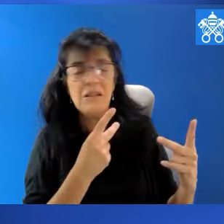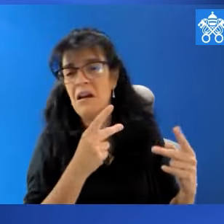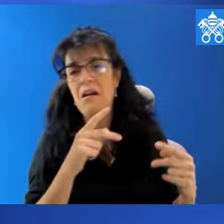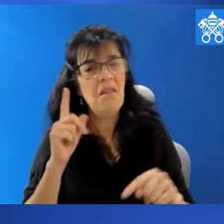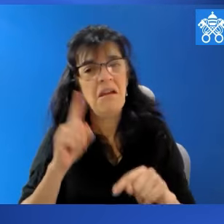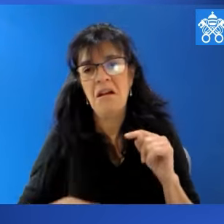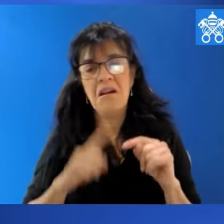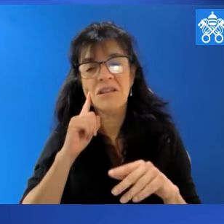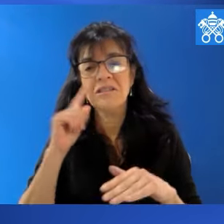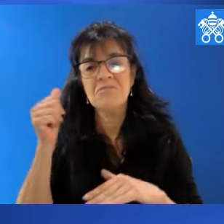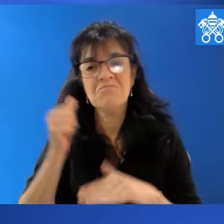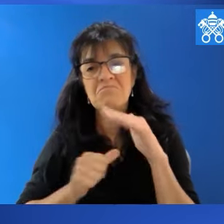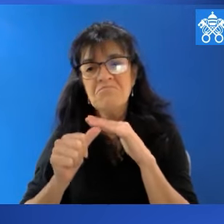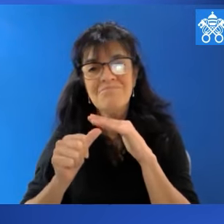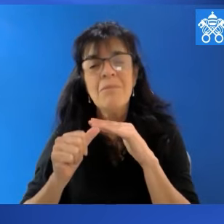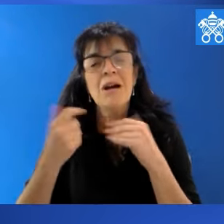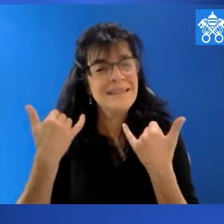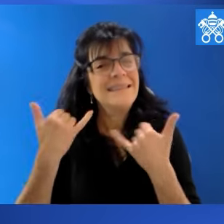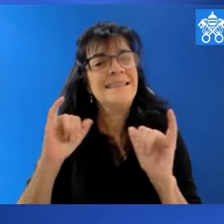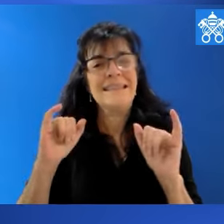less traveled.